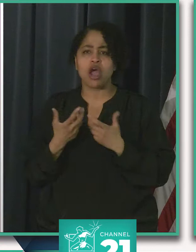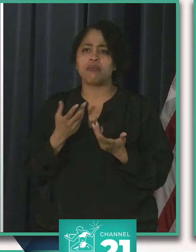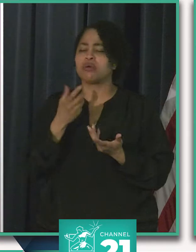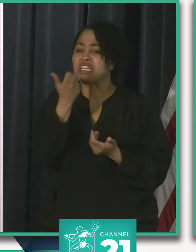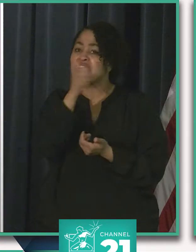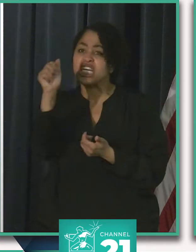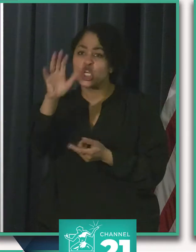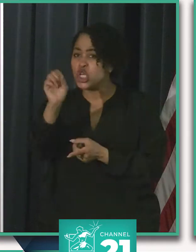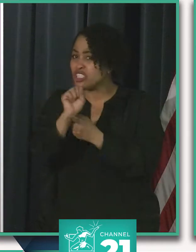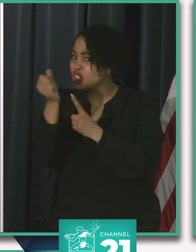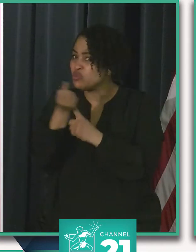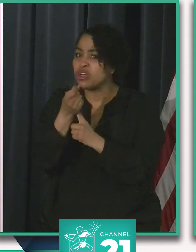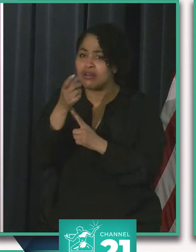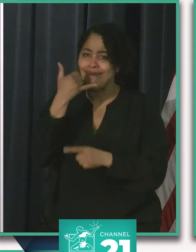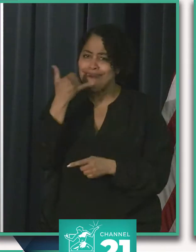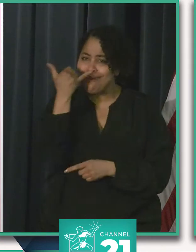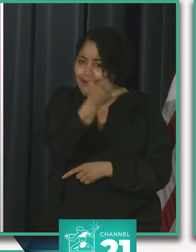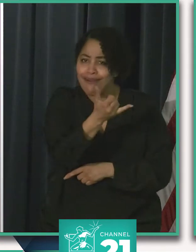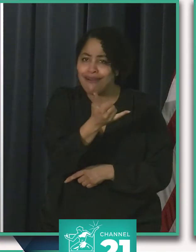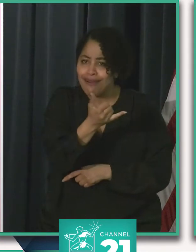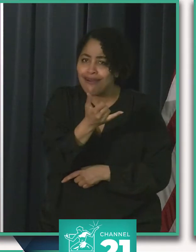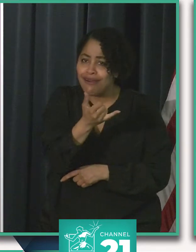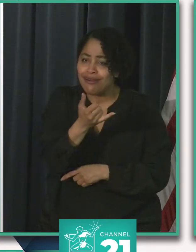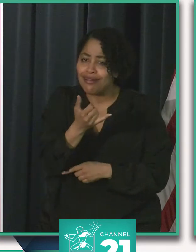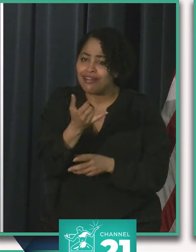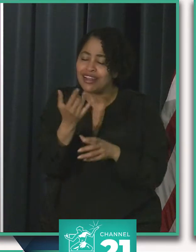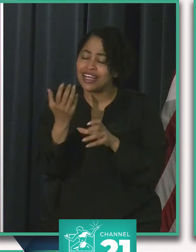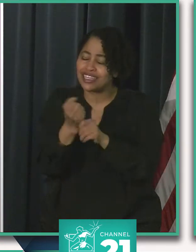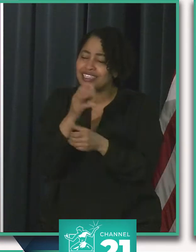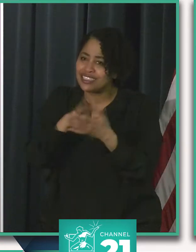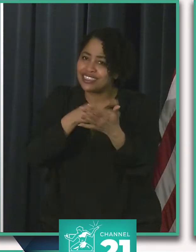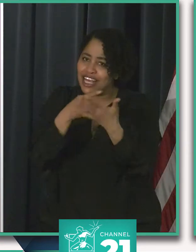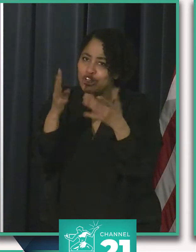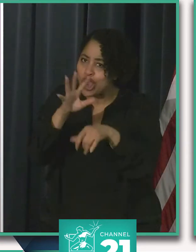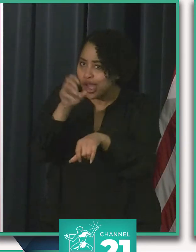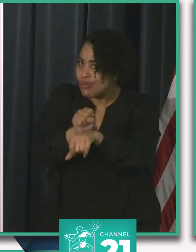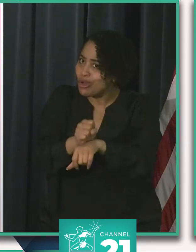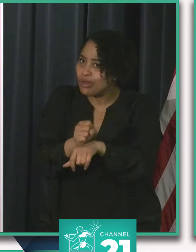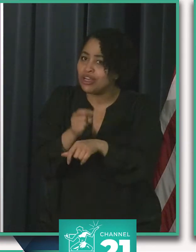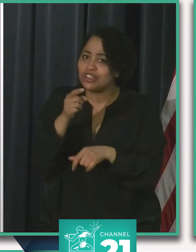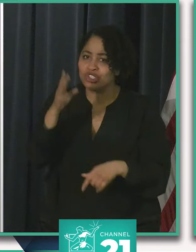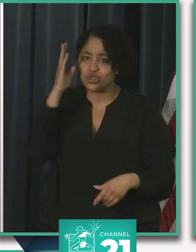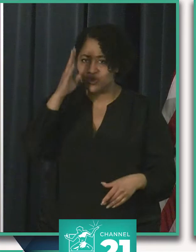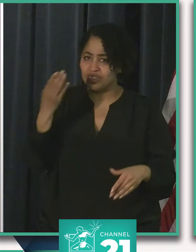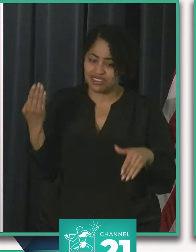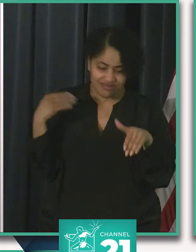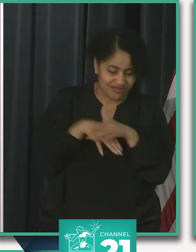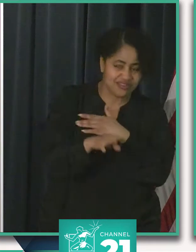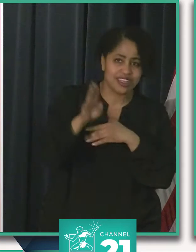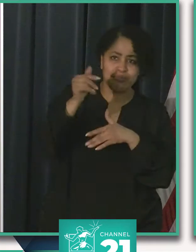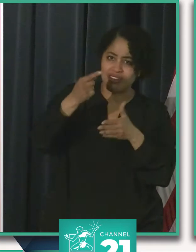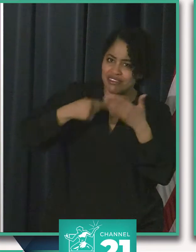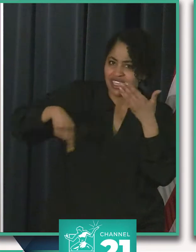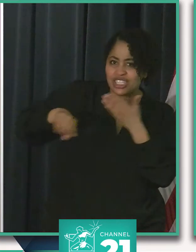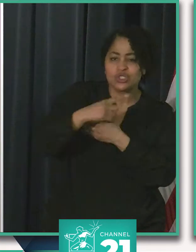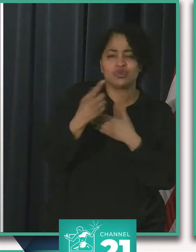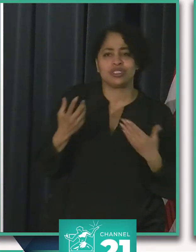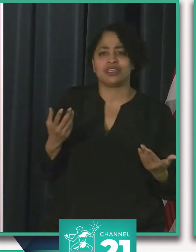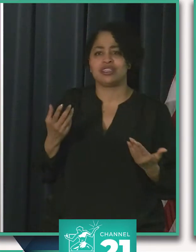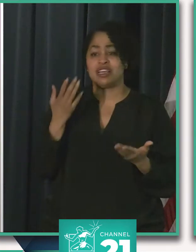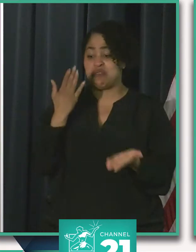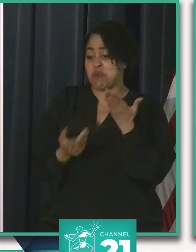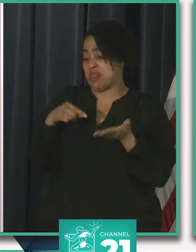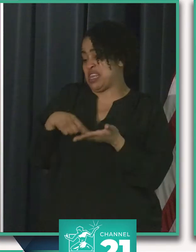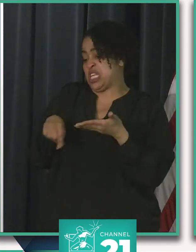is, you can call and get an appointment, and you'll be in by next week, maybe even